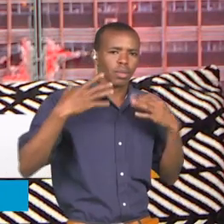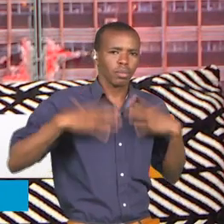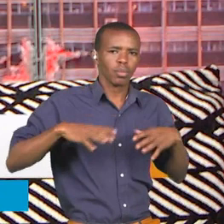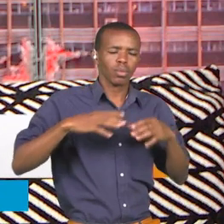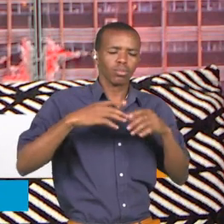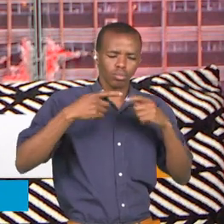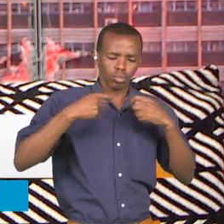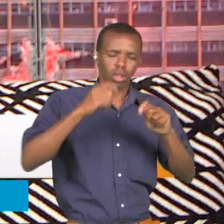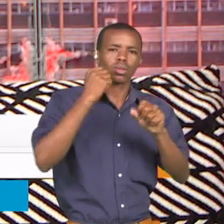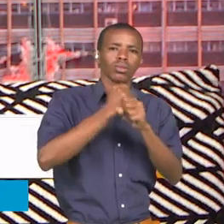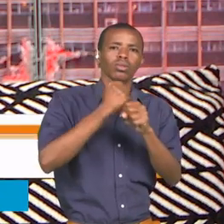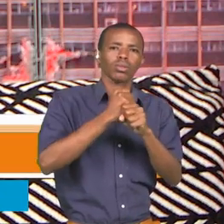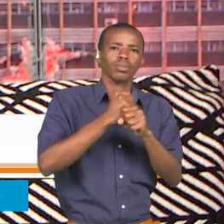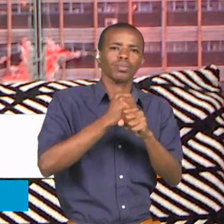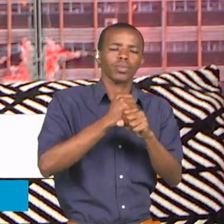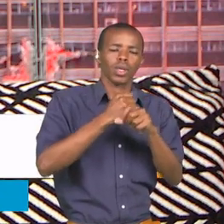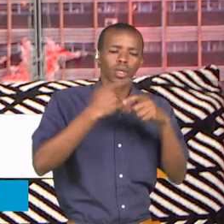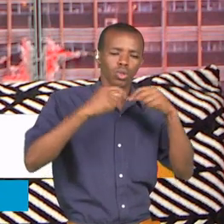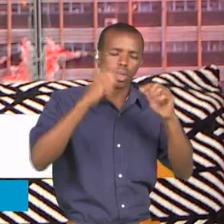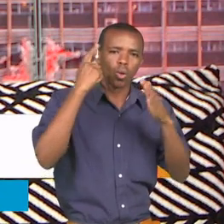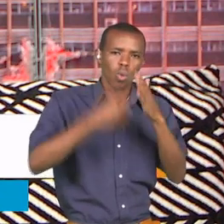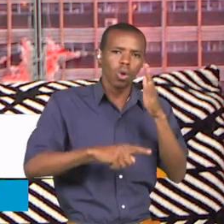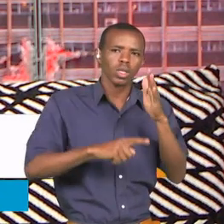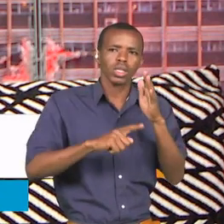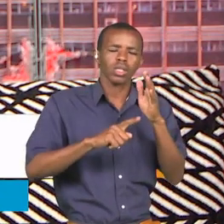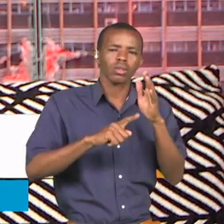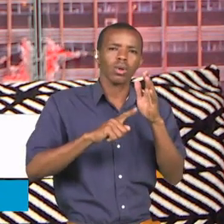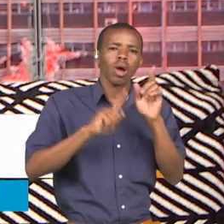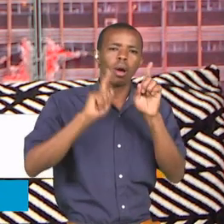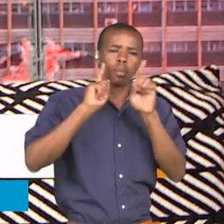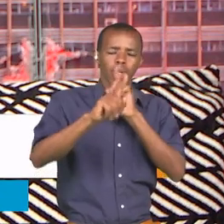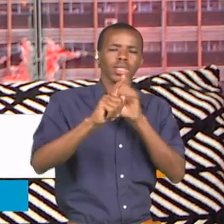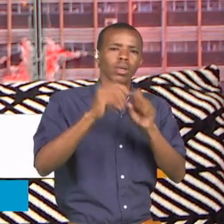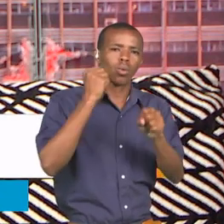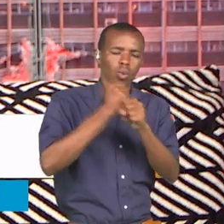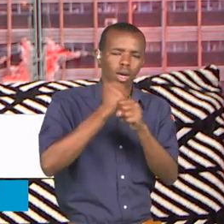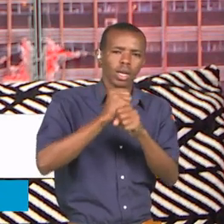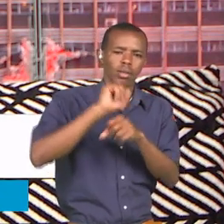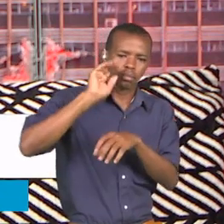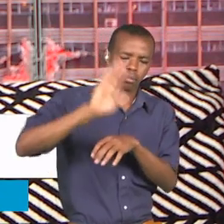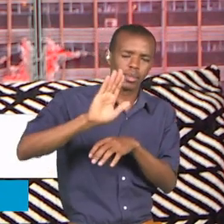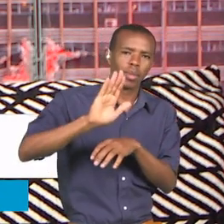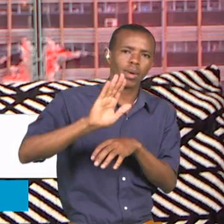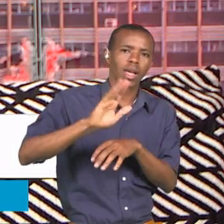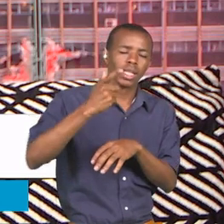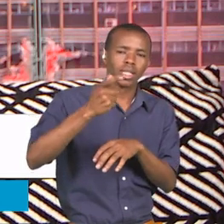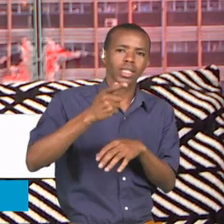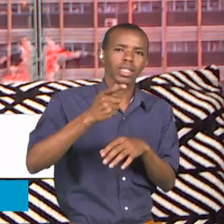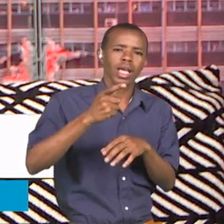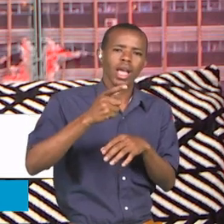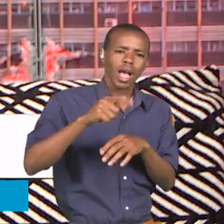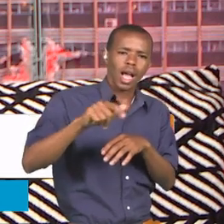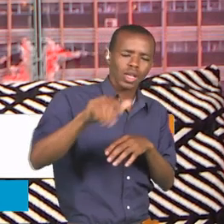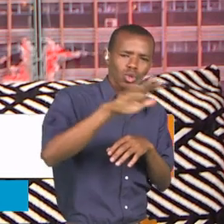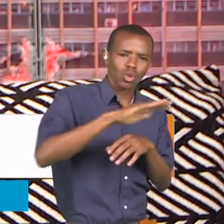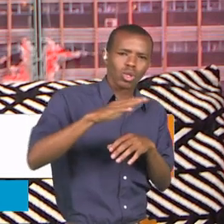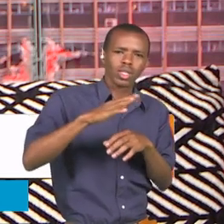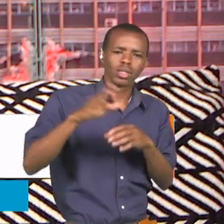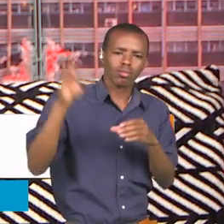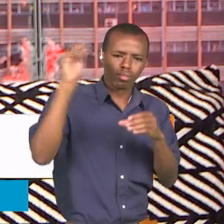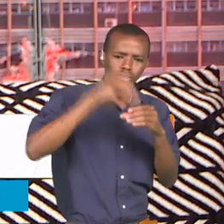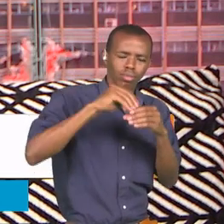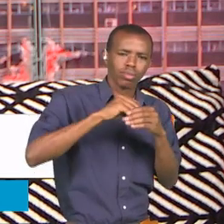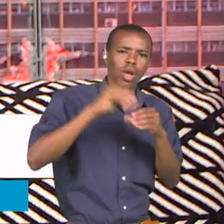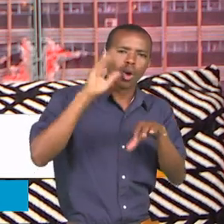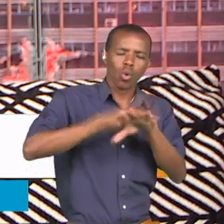do, they're trying to pass off their work or pass off their, mm-hmm. you know, this is a brand that has accumulated a lot of goodwill and yes, a